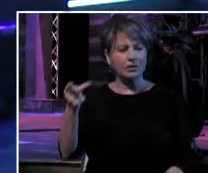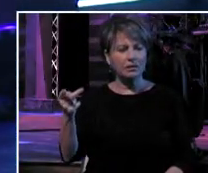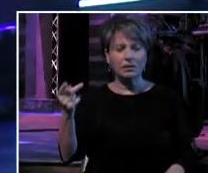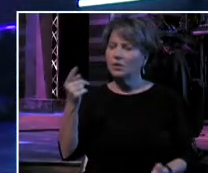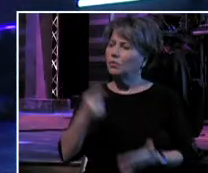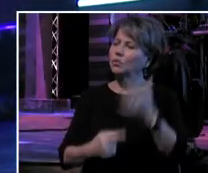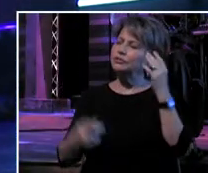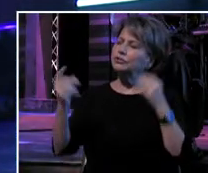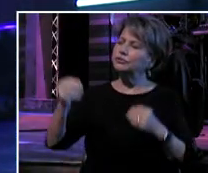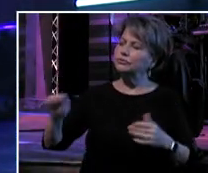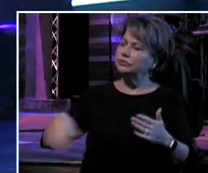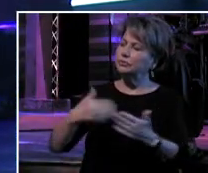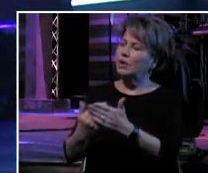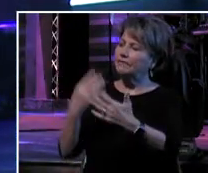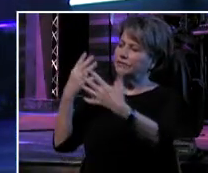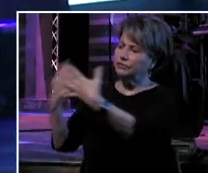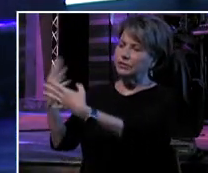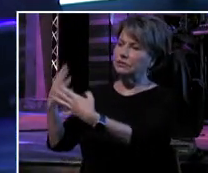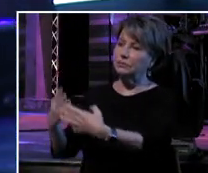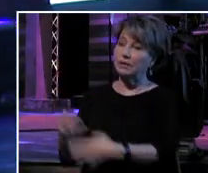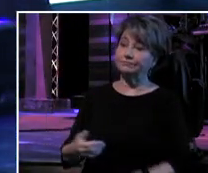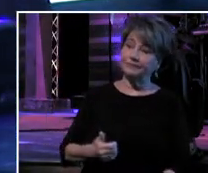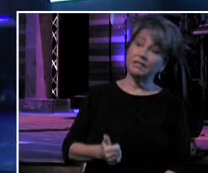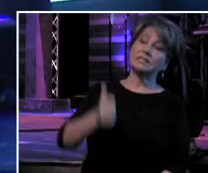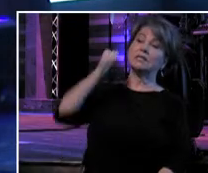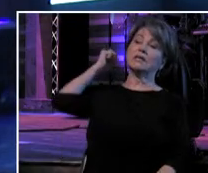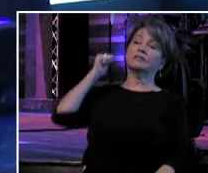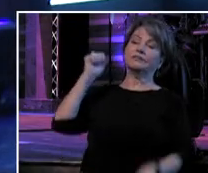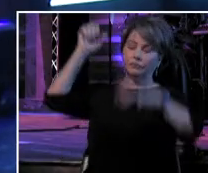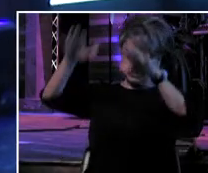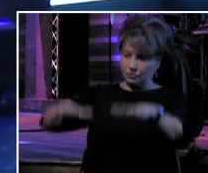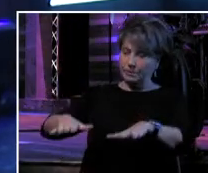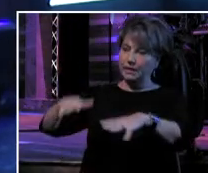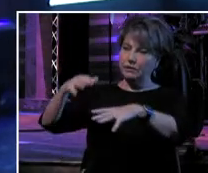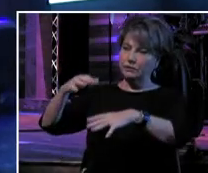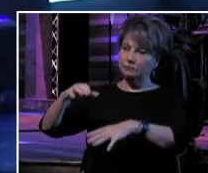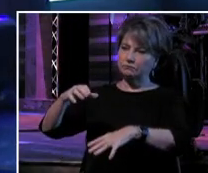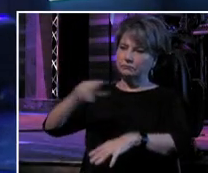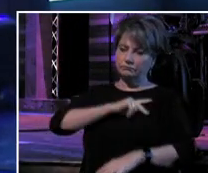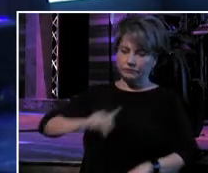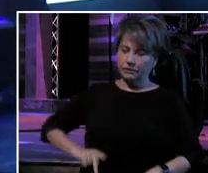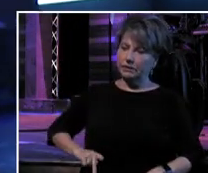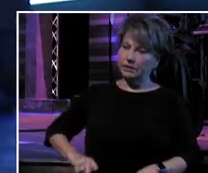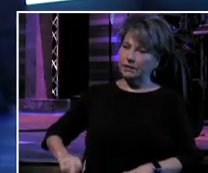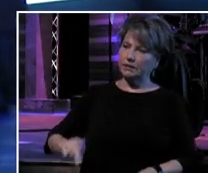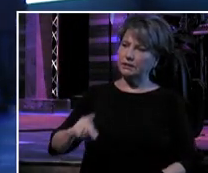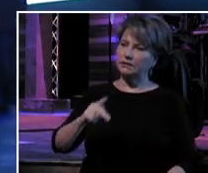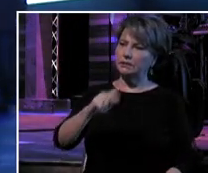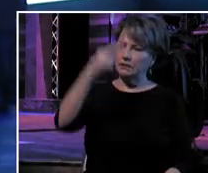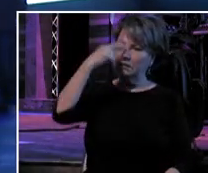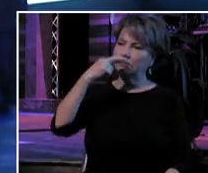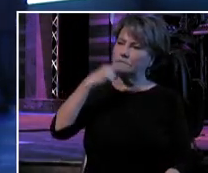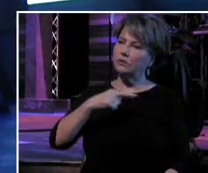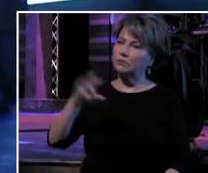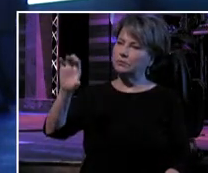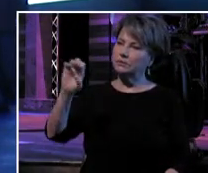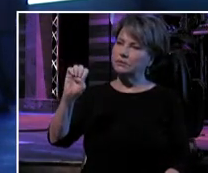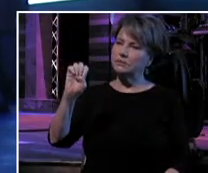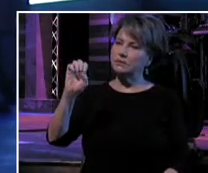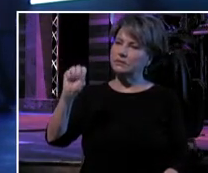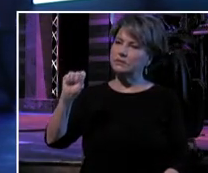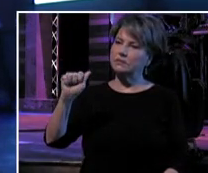get in here? He goes, well, I refuse to bow to Caesar. I refuse to say Caesar is Lord. And I chose